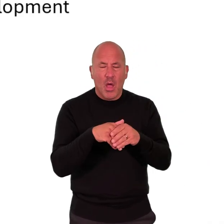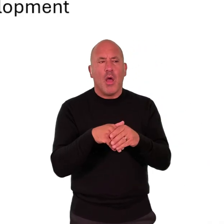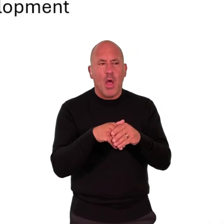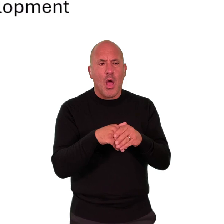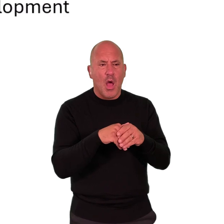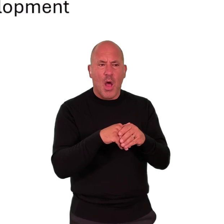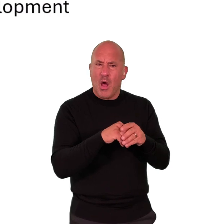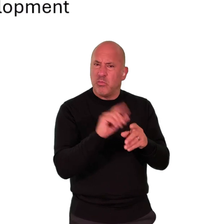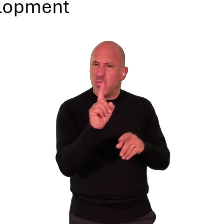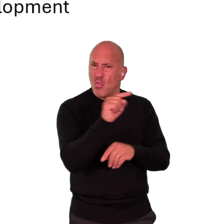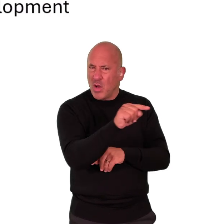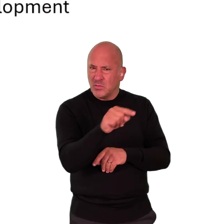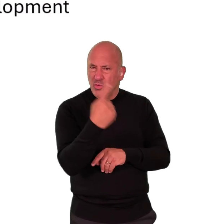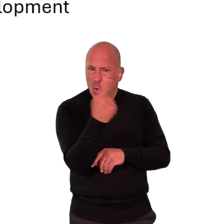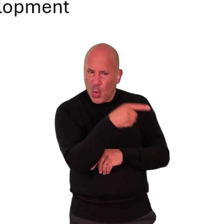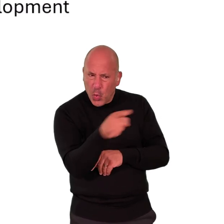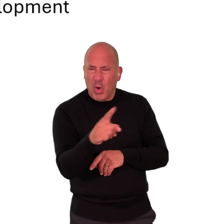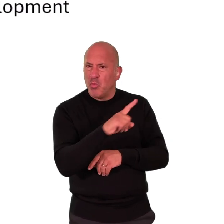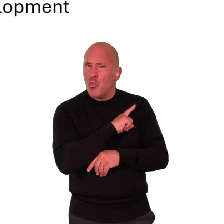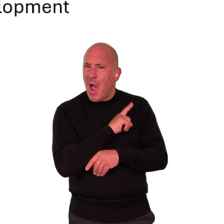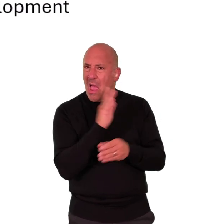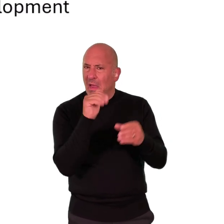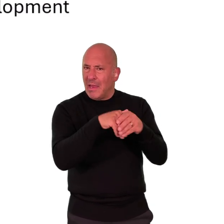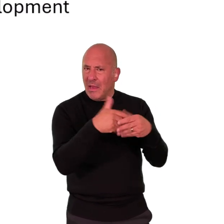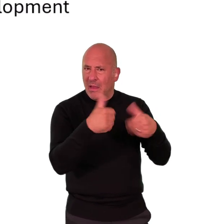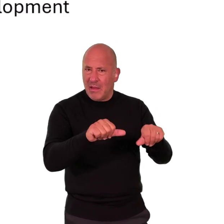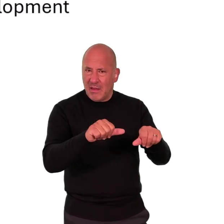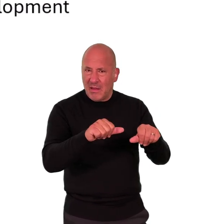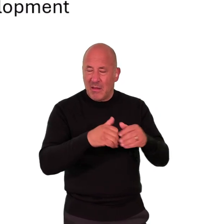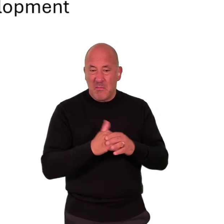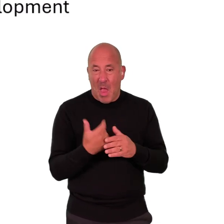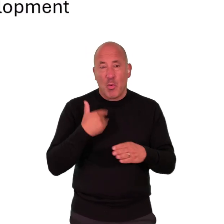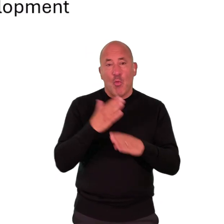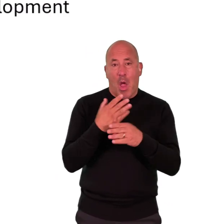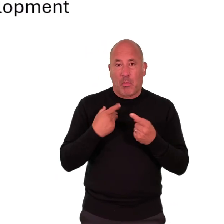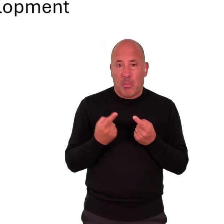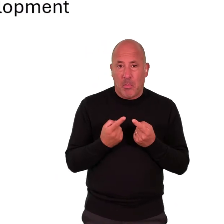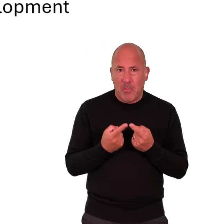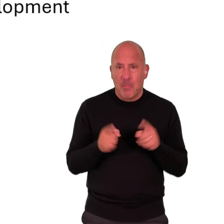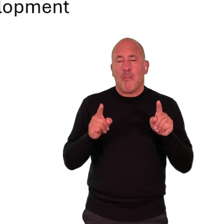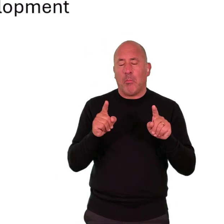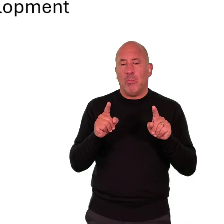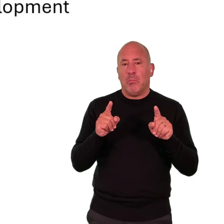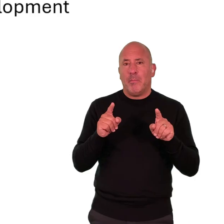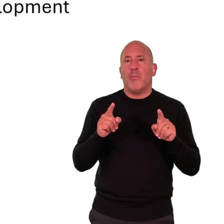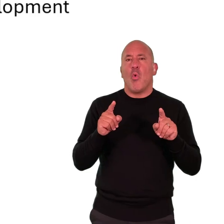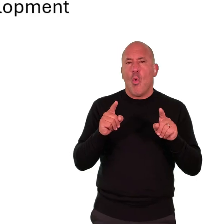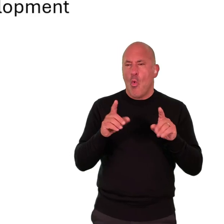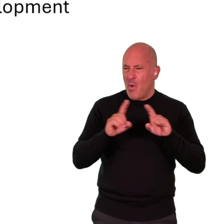could be taking on different work, and you tell us about what that looks like. It could be